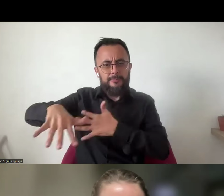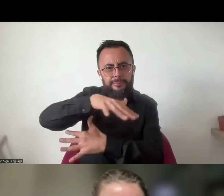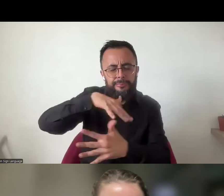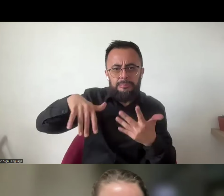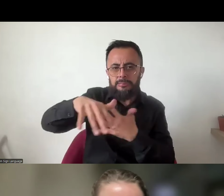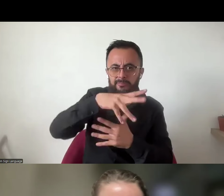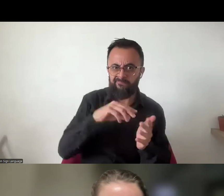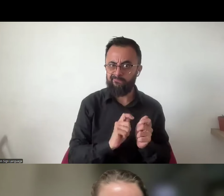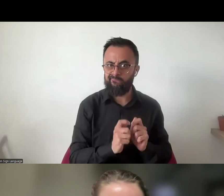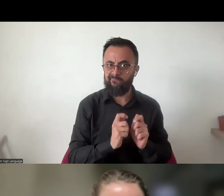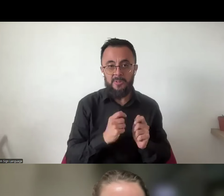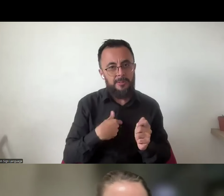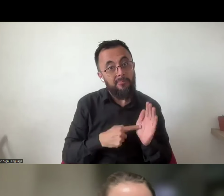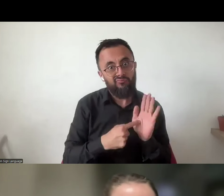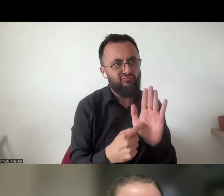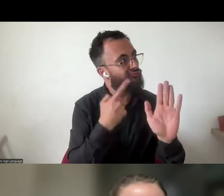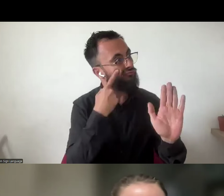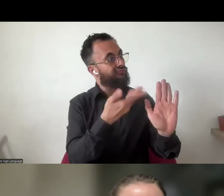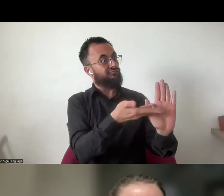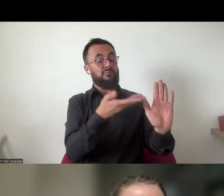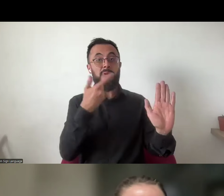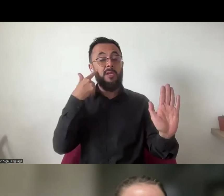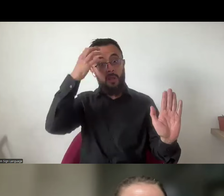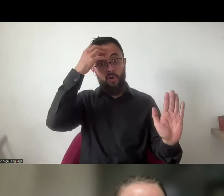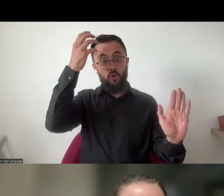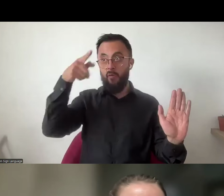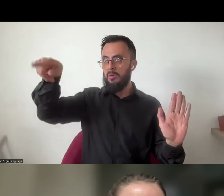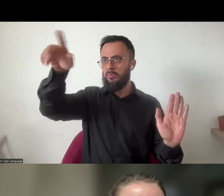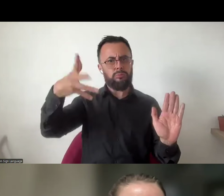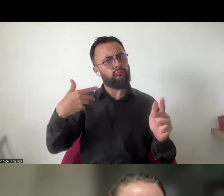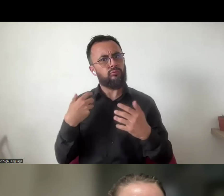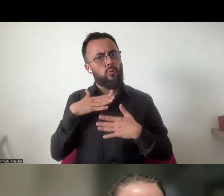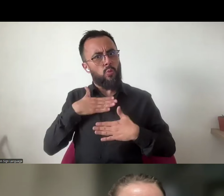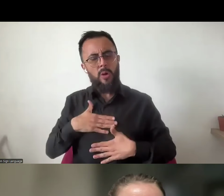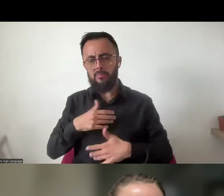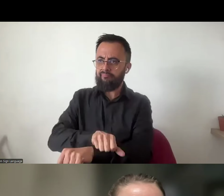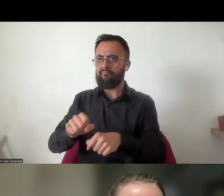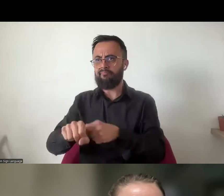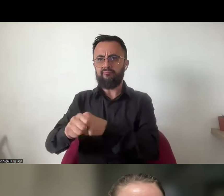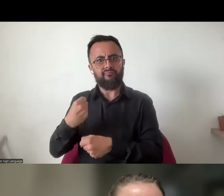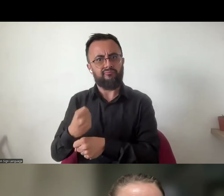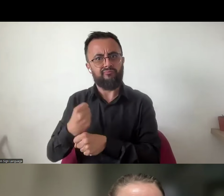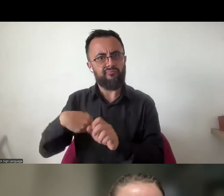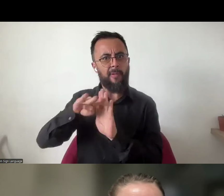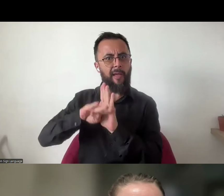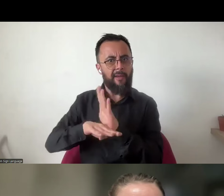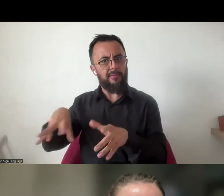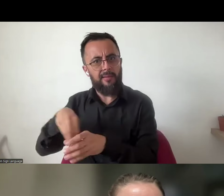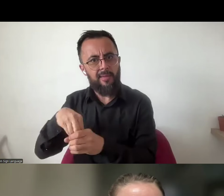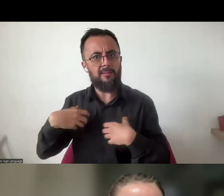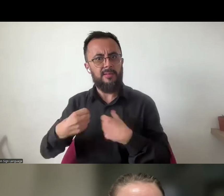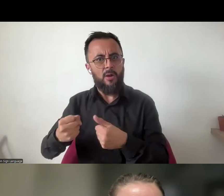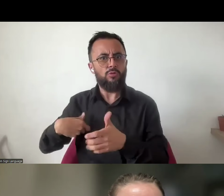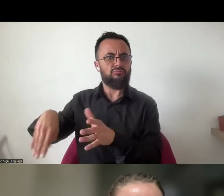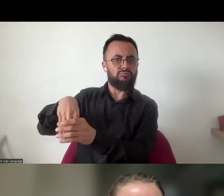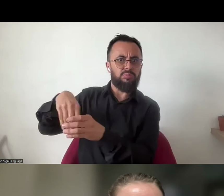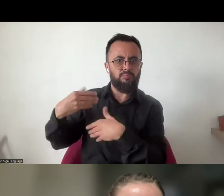agenda, they are also advancing the political agenda, the agenda on delivering SDGs, the agenda on the